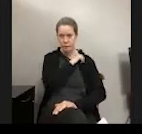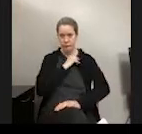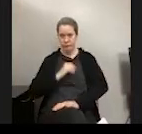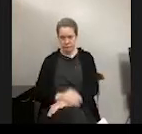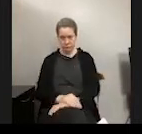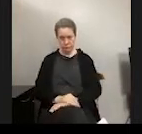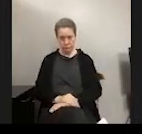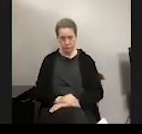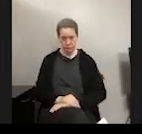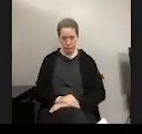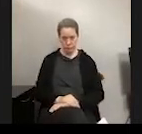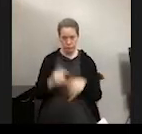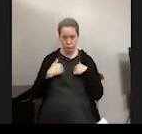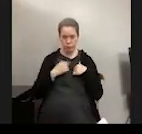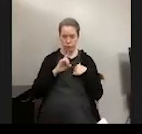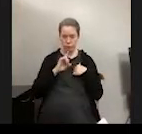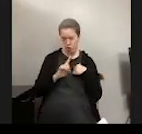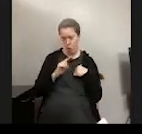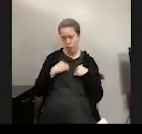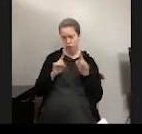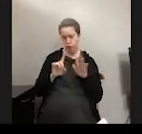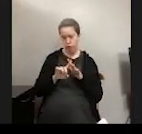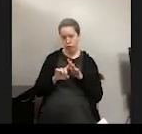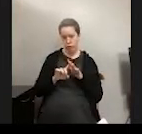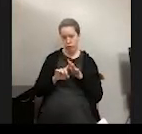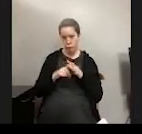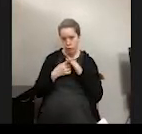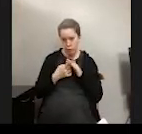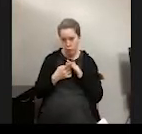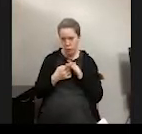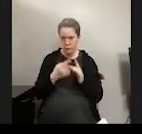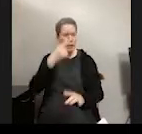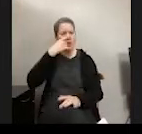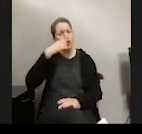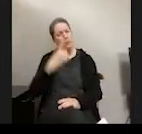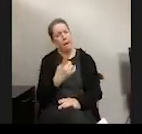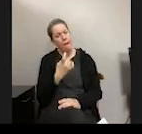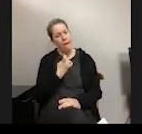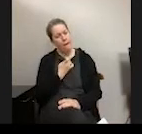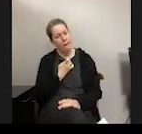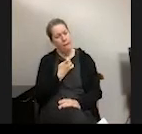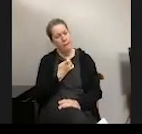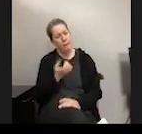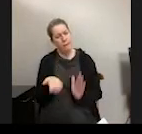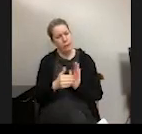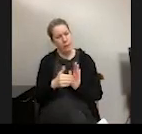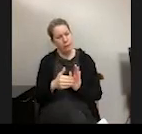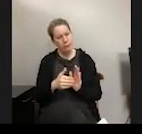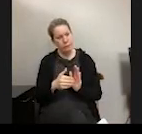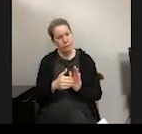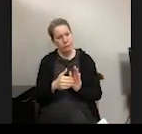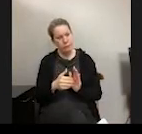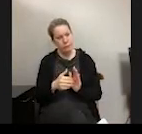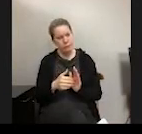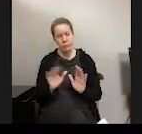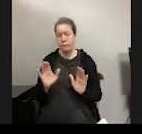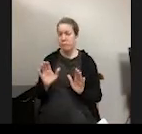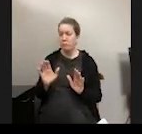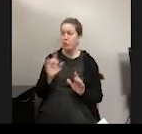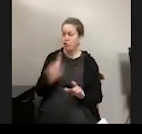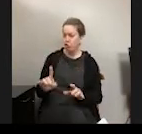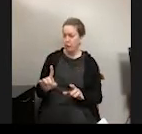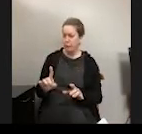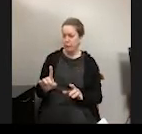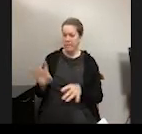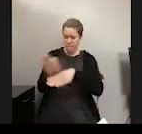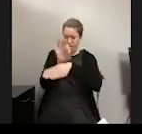Sure. Well, I suppose, actually, can you just ask the question again? Like, so was it, what does public art, just ask the first. What is the function of